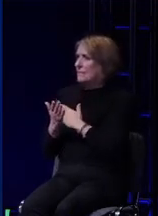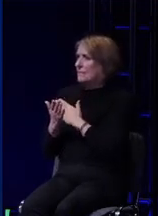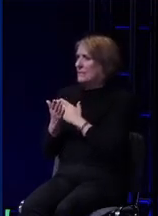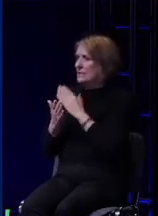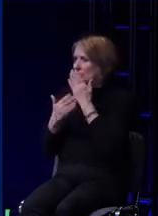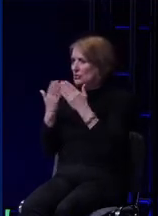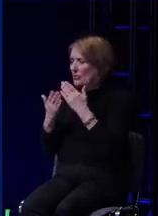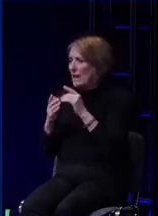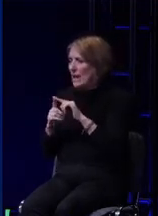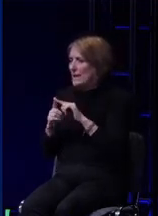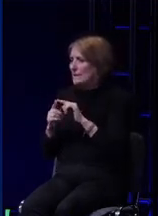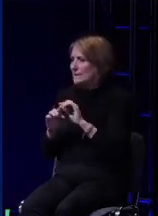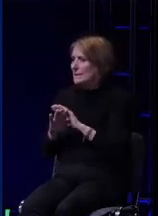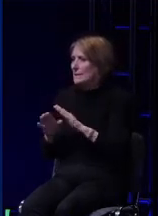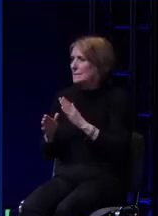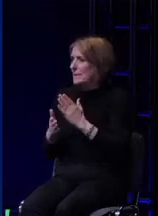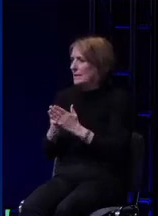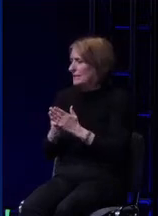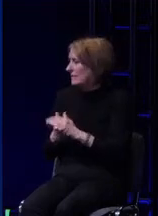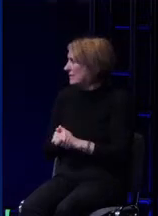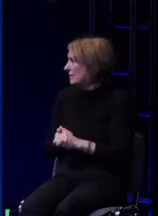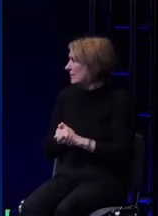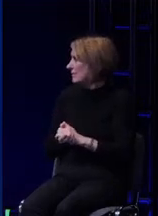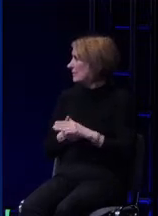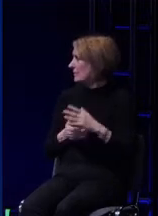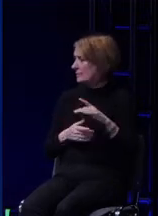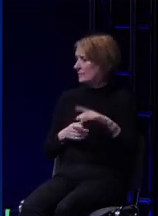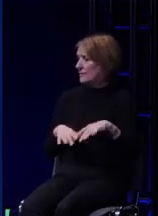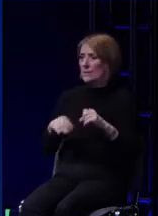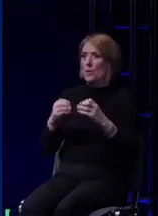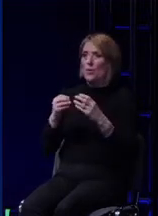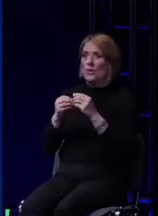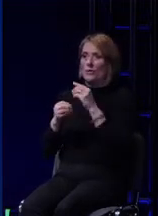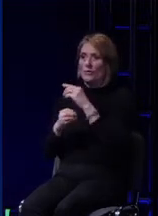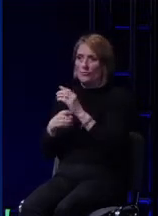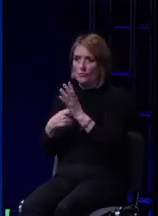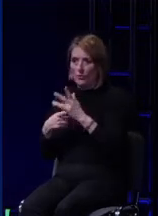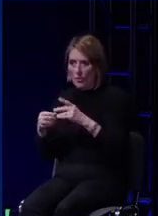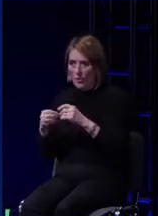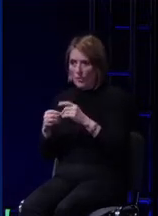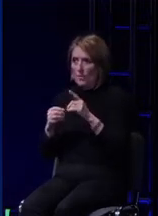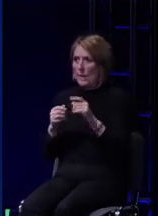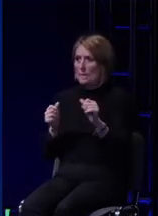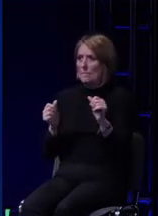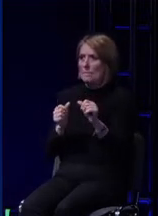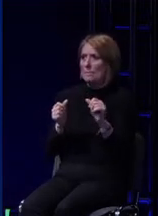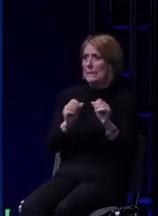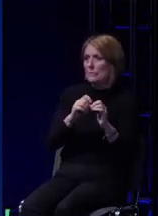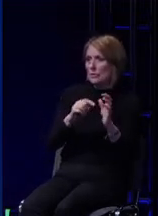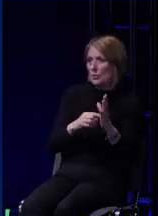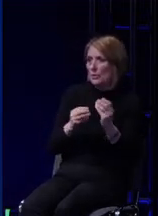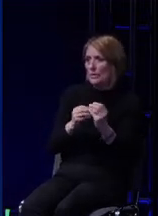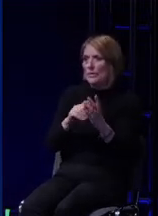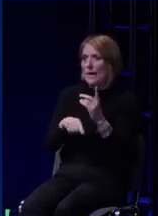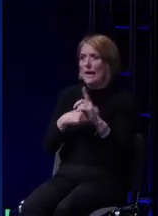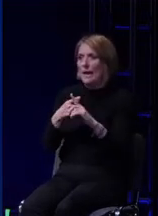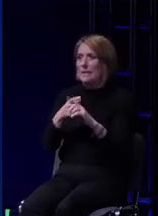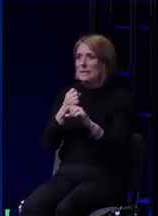So I'm going to start with you, Rob, because of your many projects with Alex Garland. I